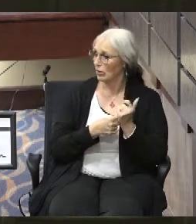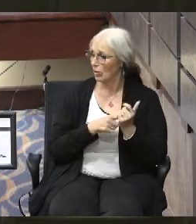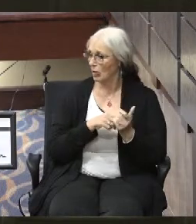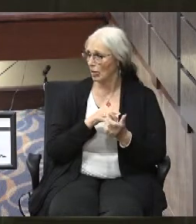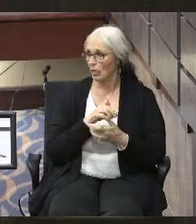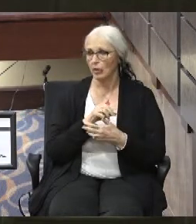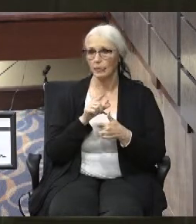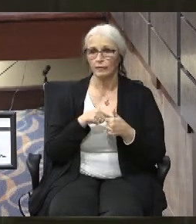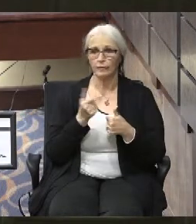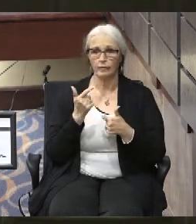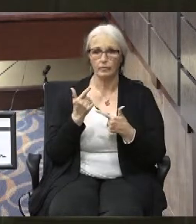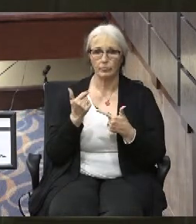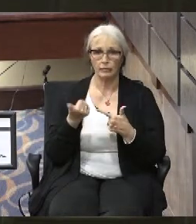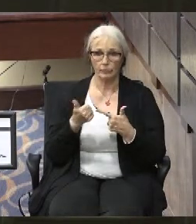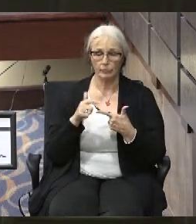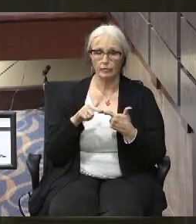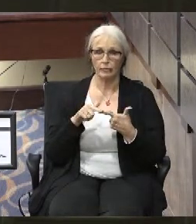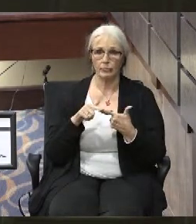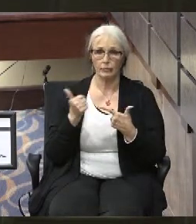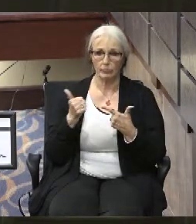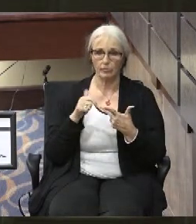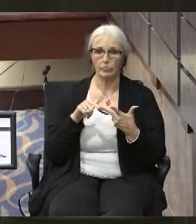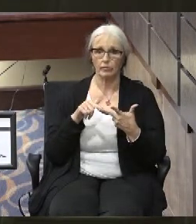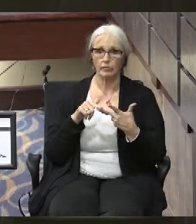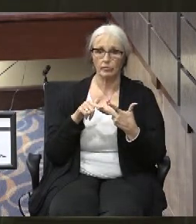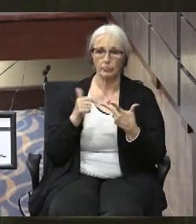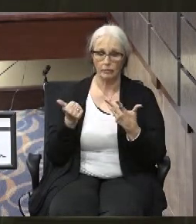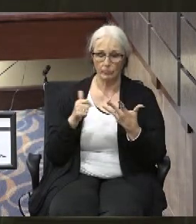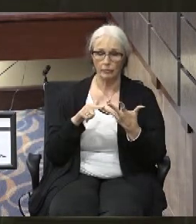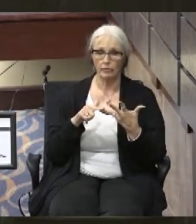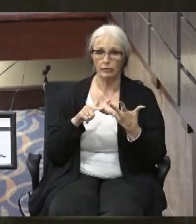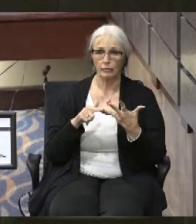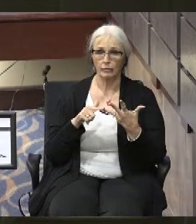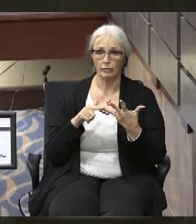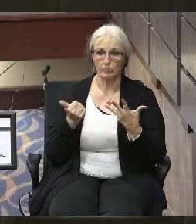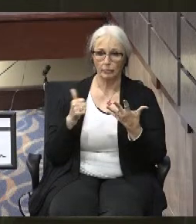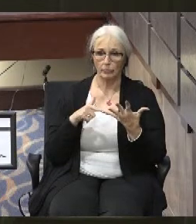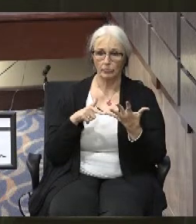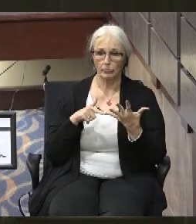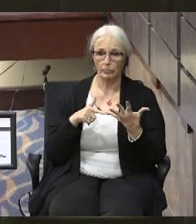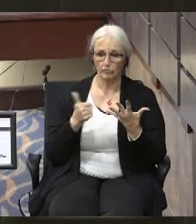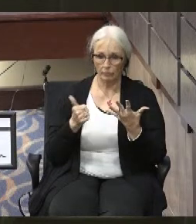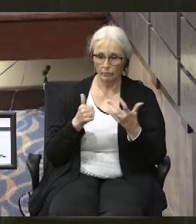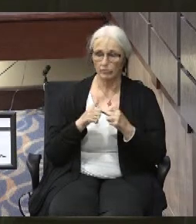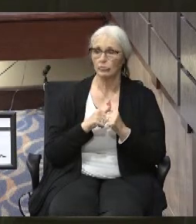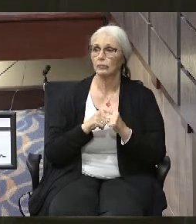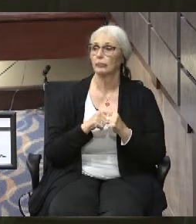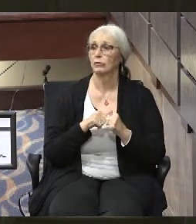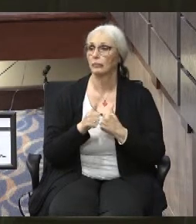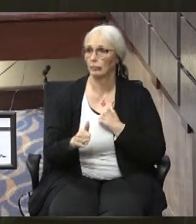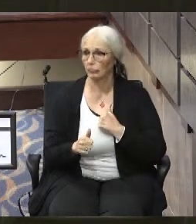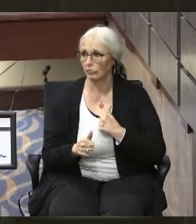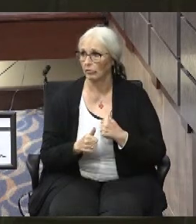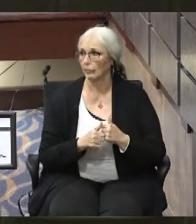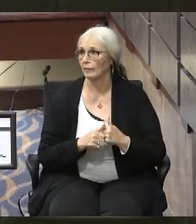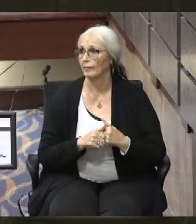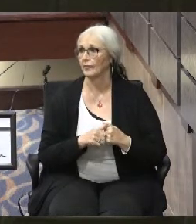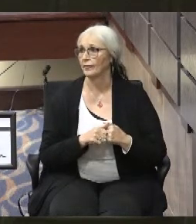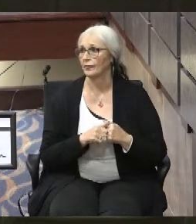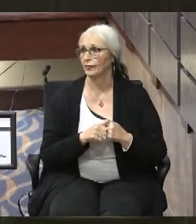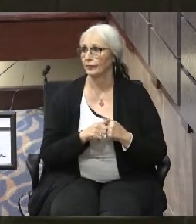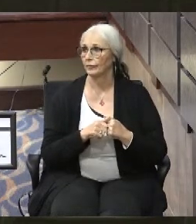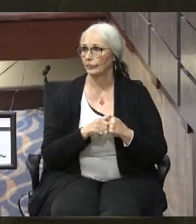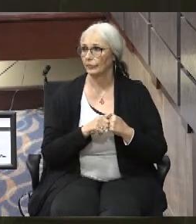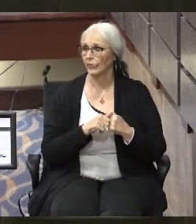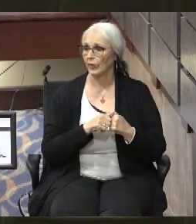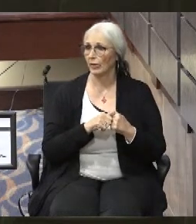Yes. Aye. Palmer? Bordereau? yes. Holmes? Aye. Meek? Yes, that motion carries. And the next item